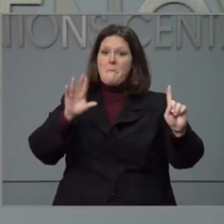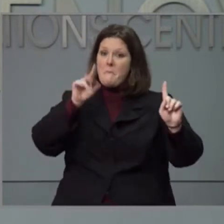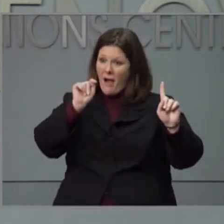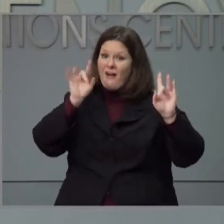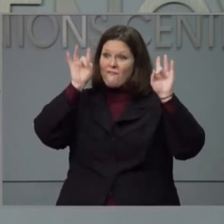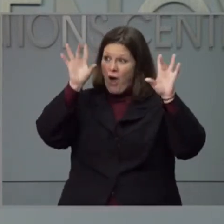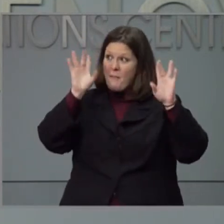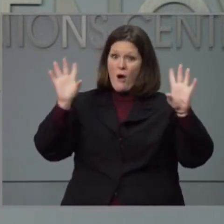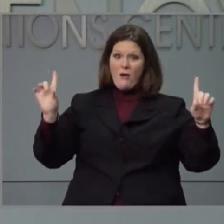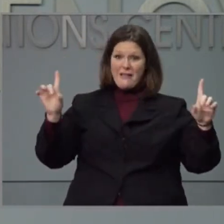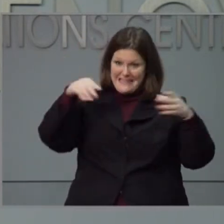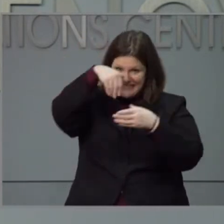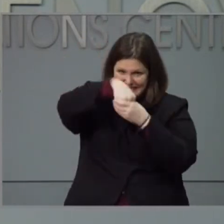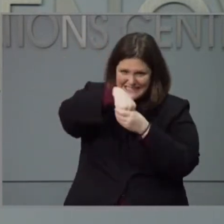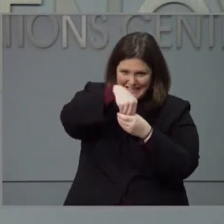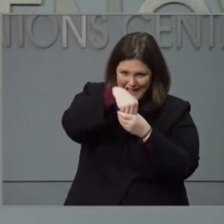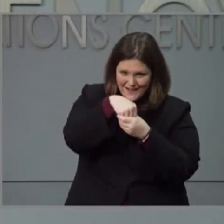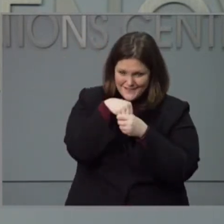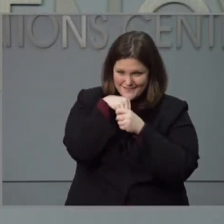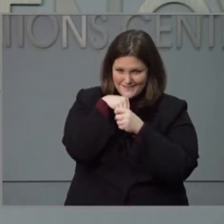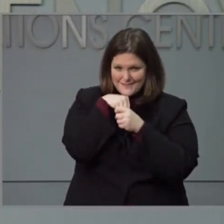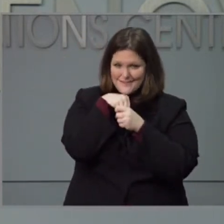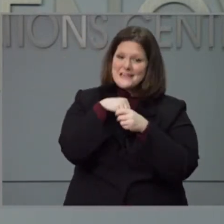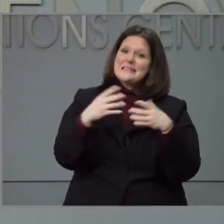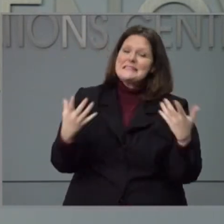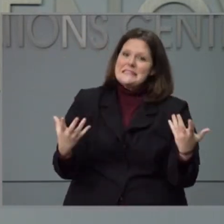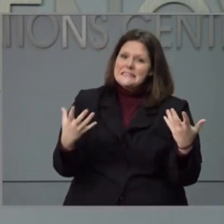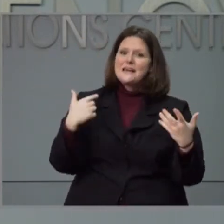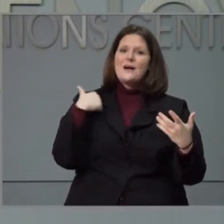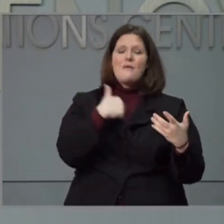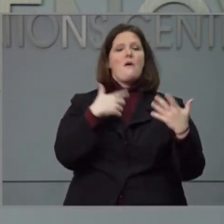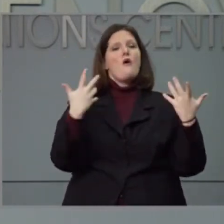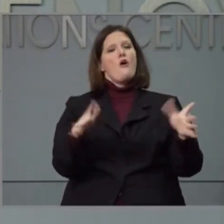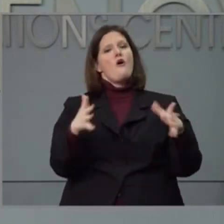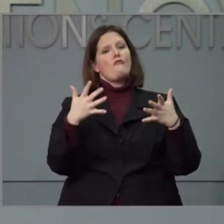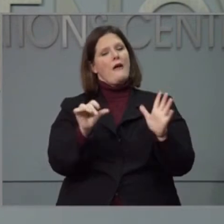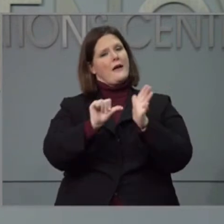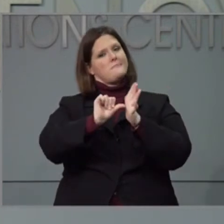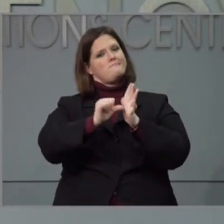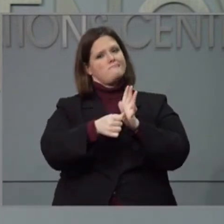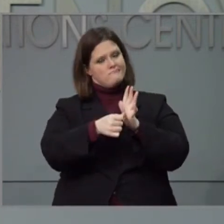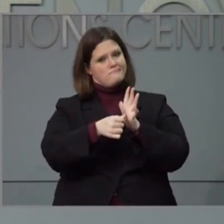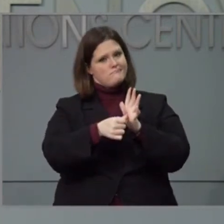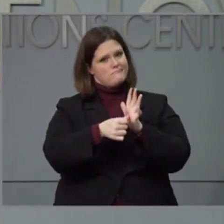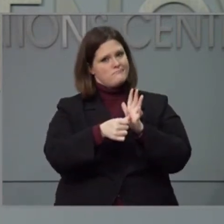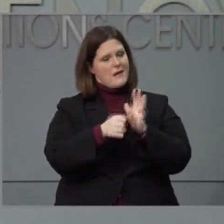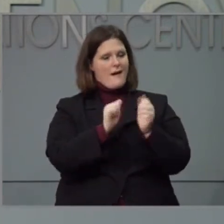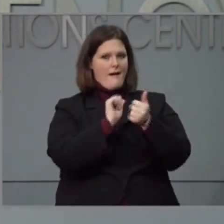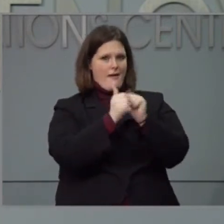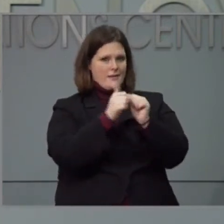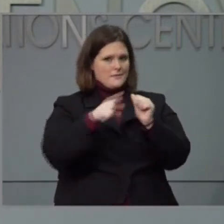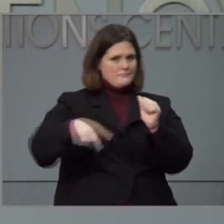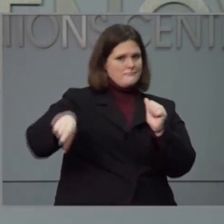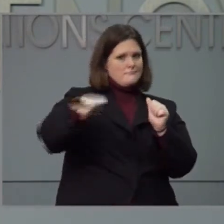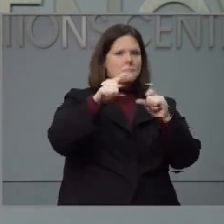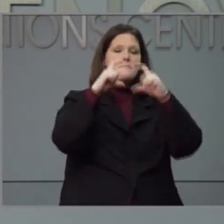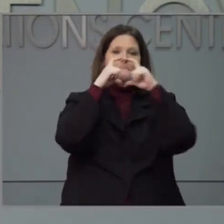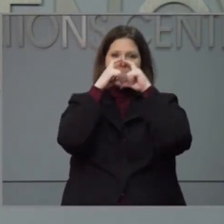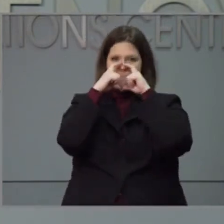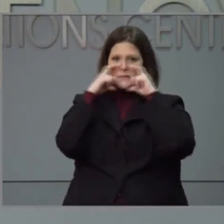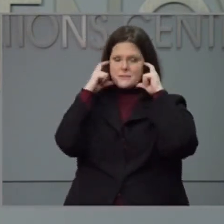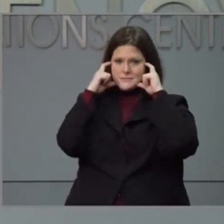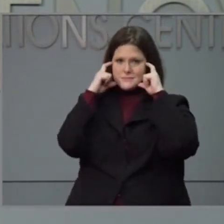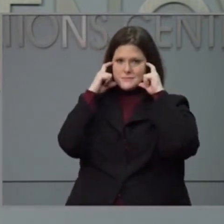as you know, is played indoors. We already recommend that the athletes wear a face